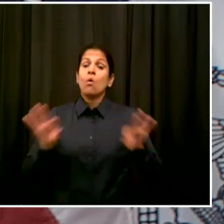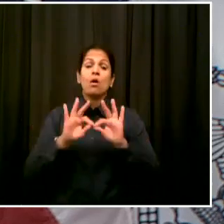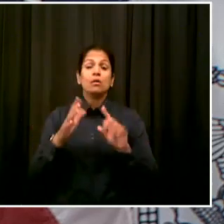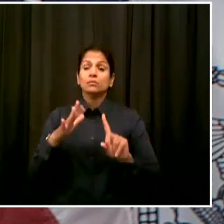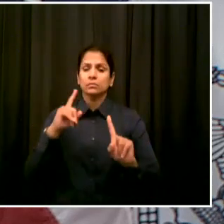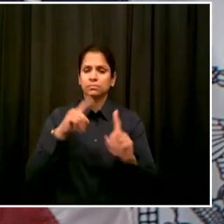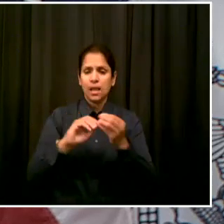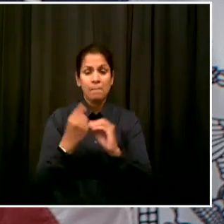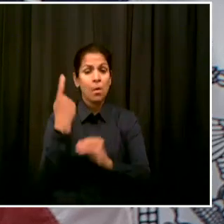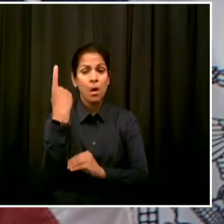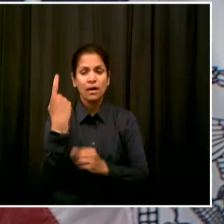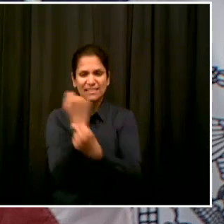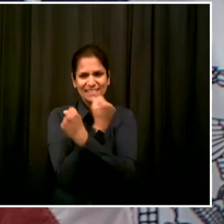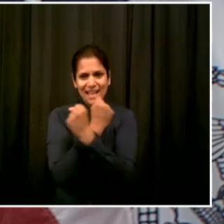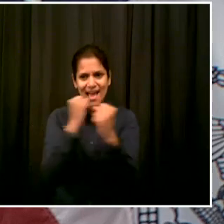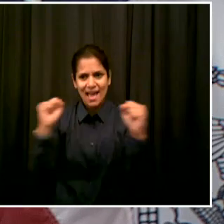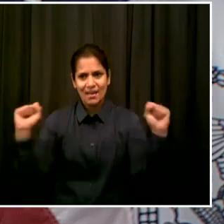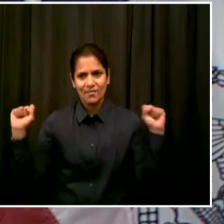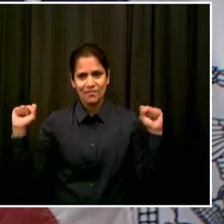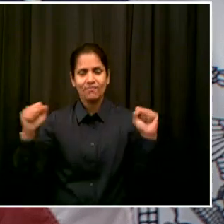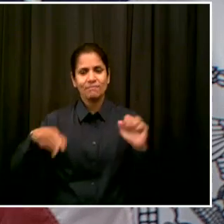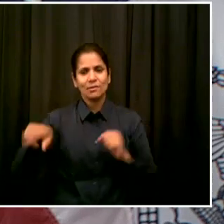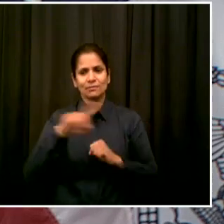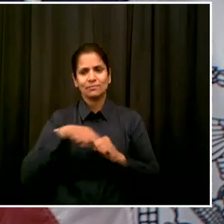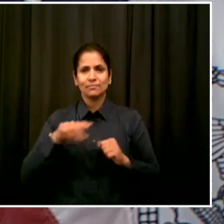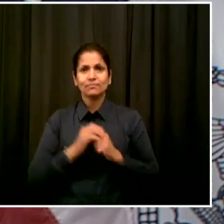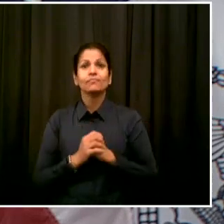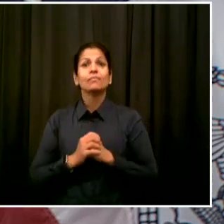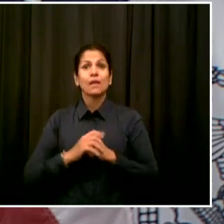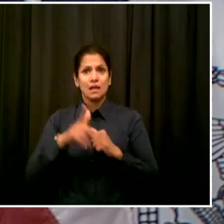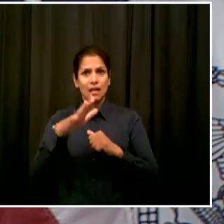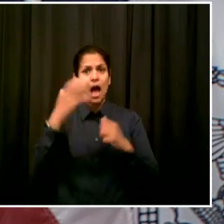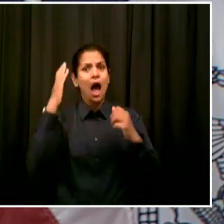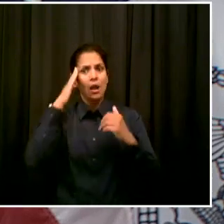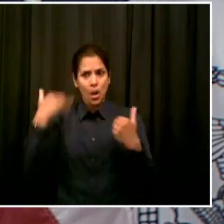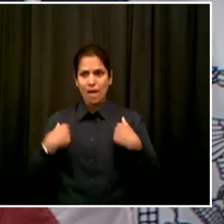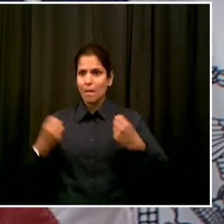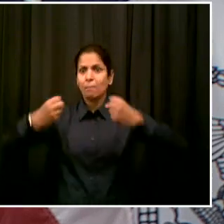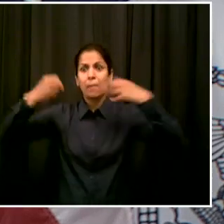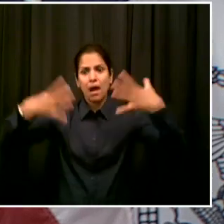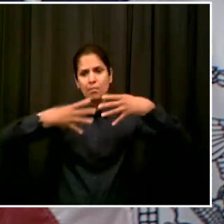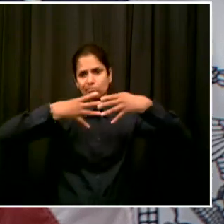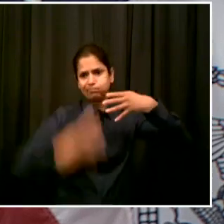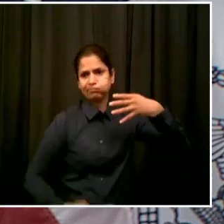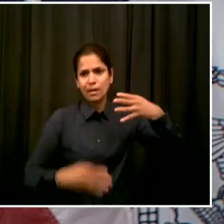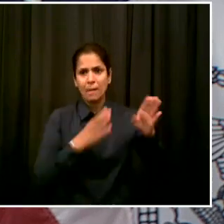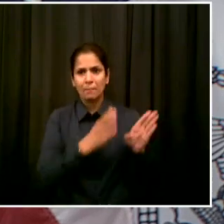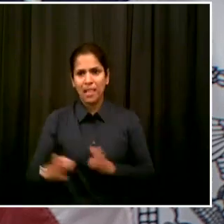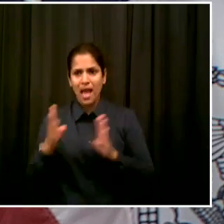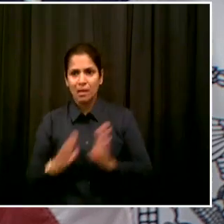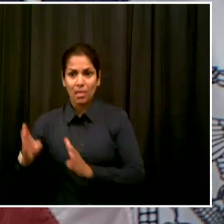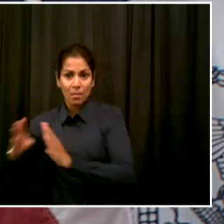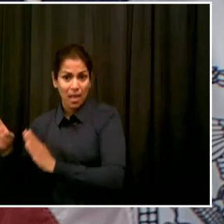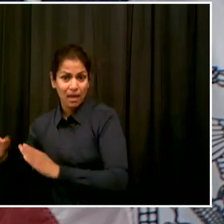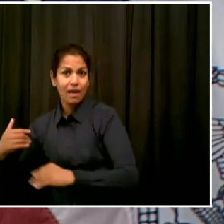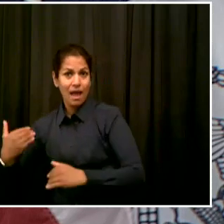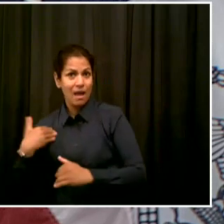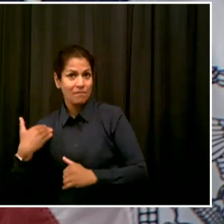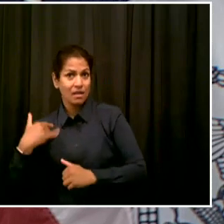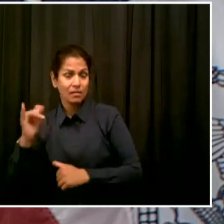building. So a lot to work through. We'll have more to say soon. Let me just see if Jay Varma wants to add anything.